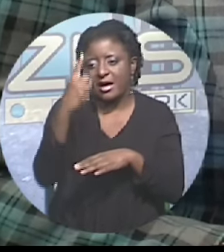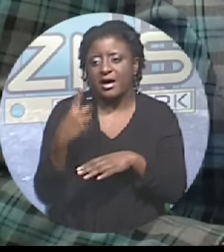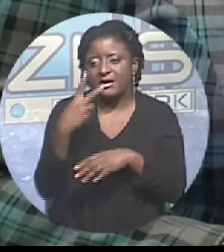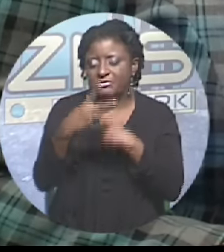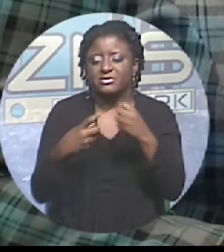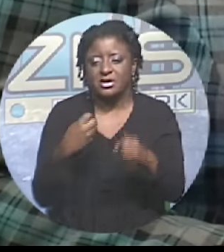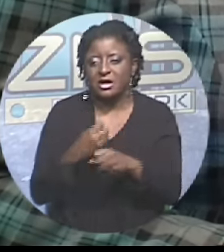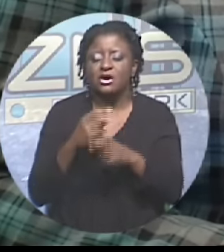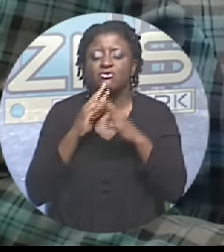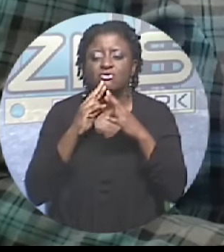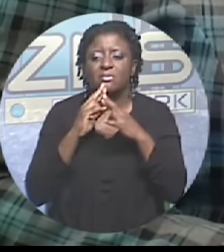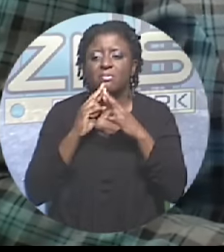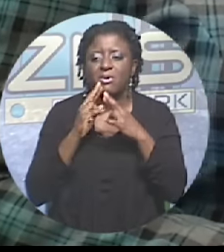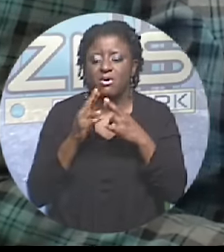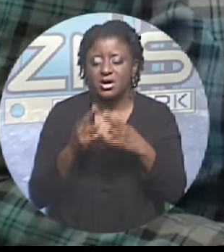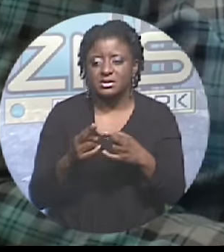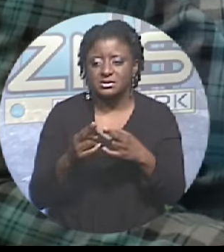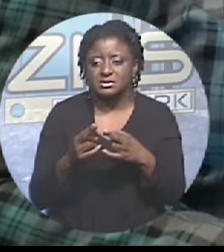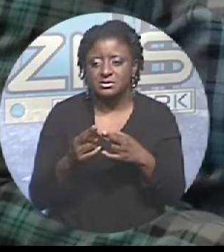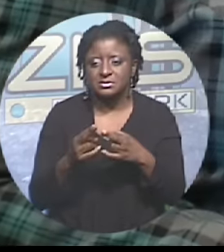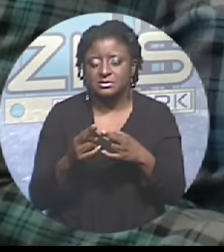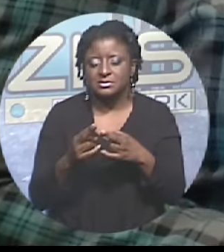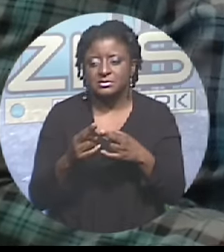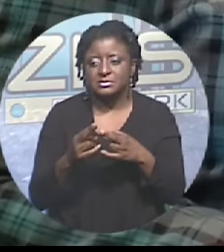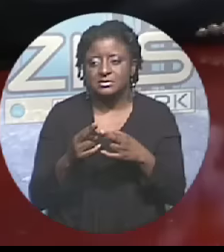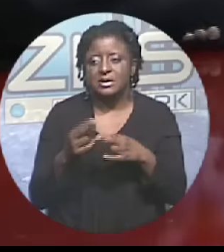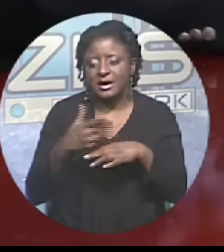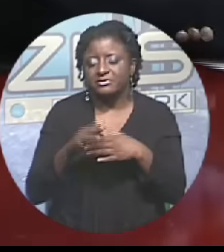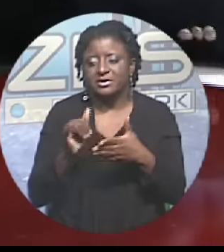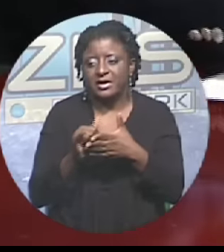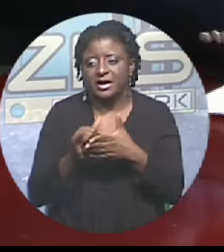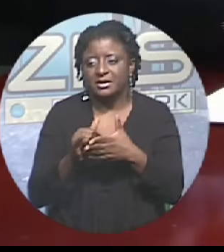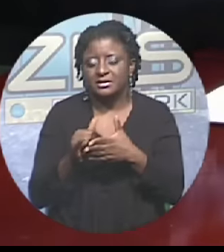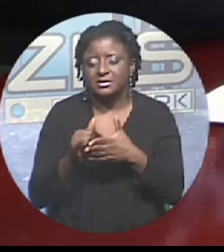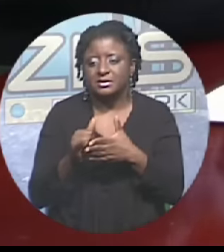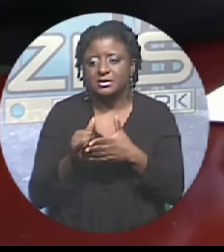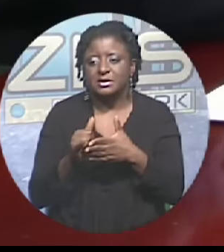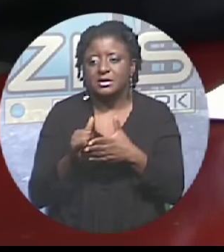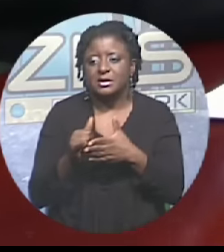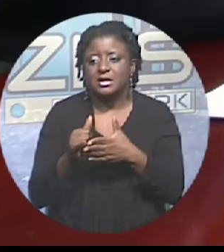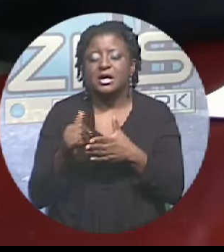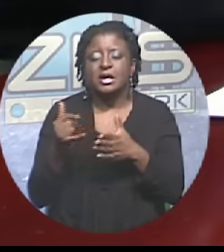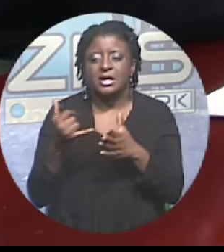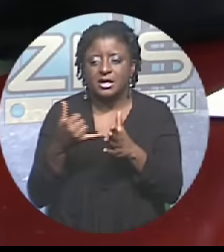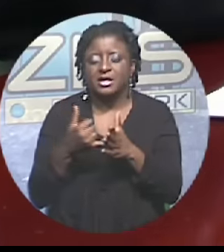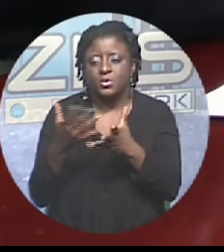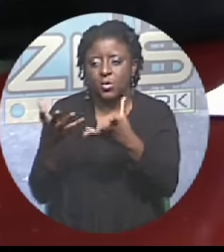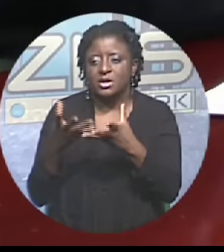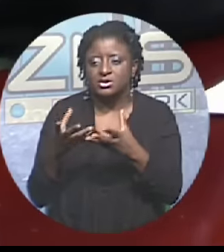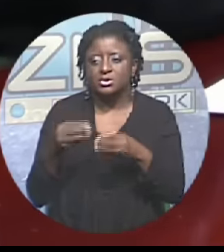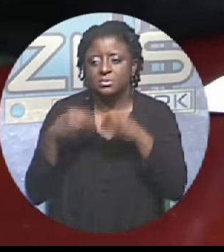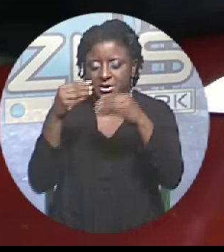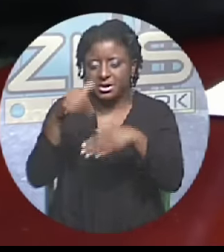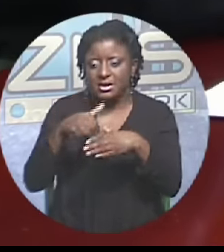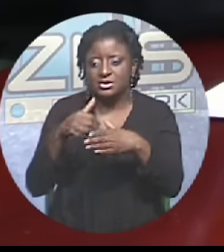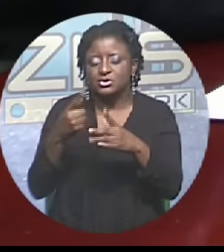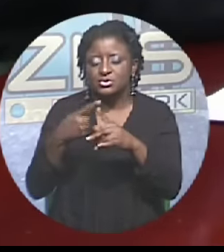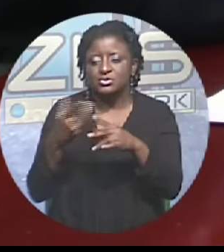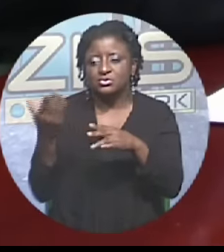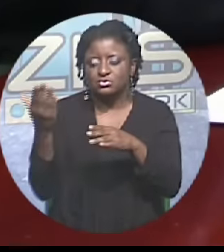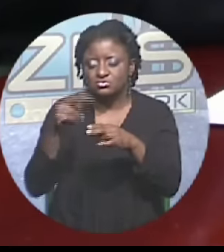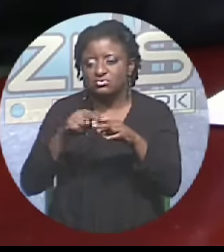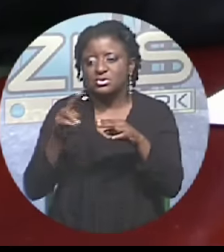revenue and synergies it wants to implement to cut expenses, the union believes more redundancies are